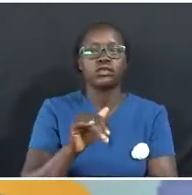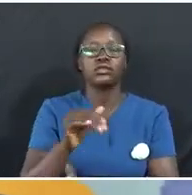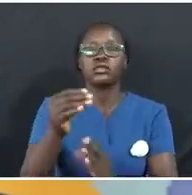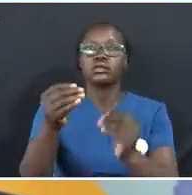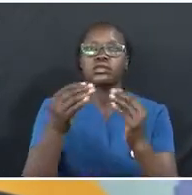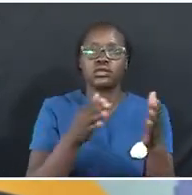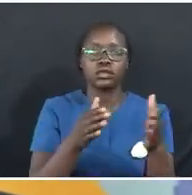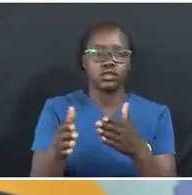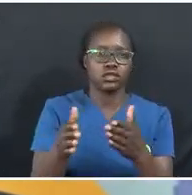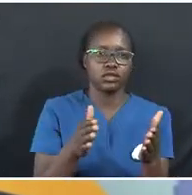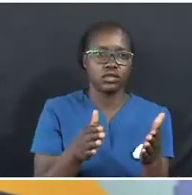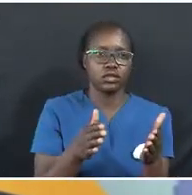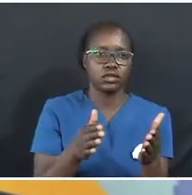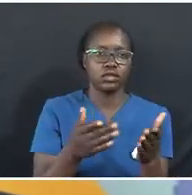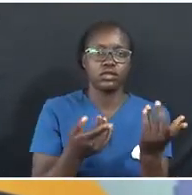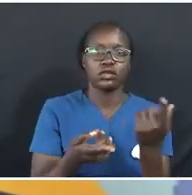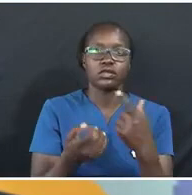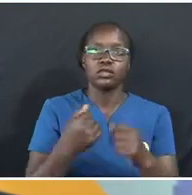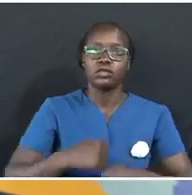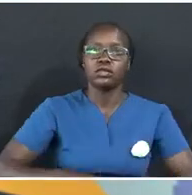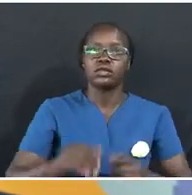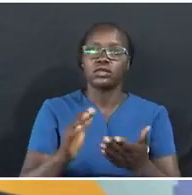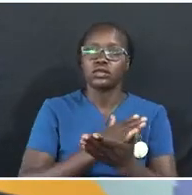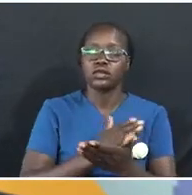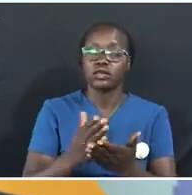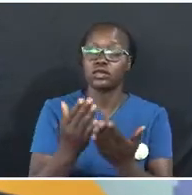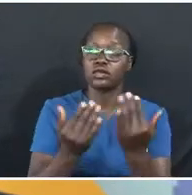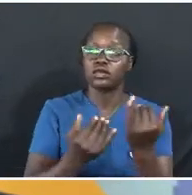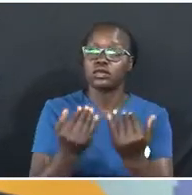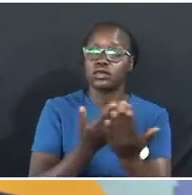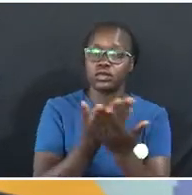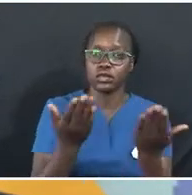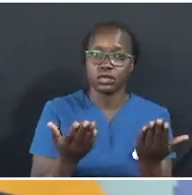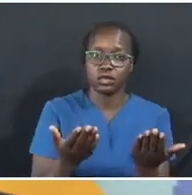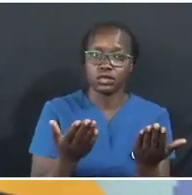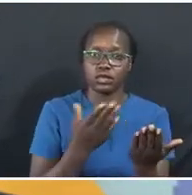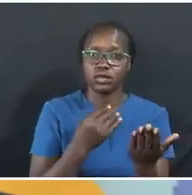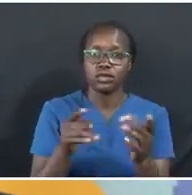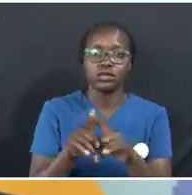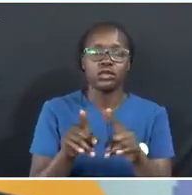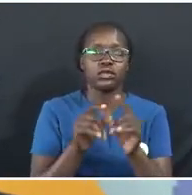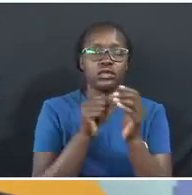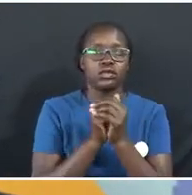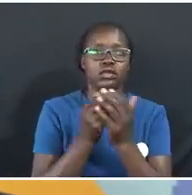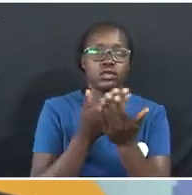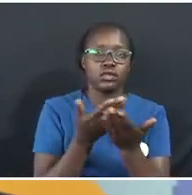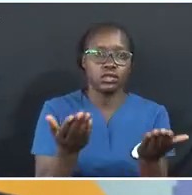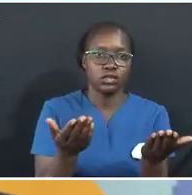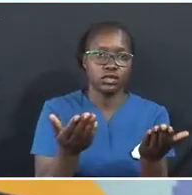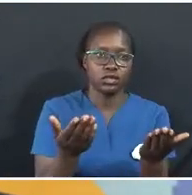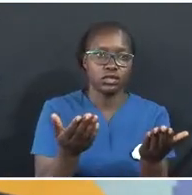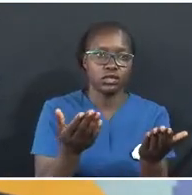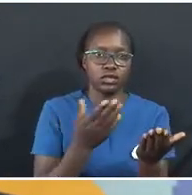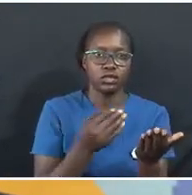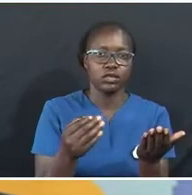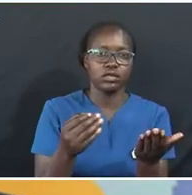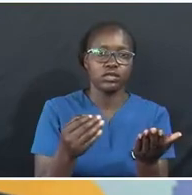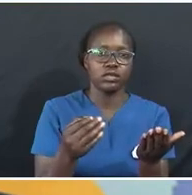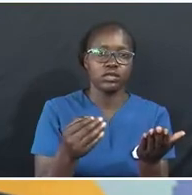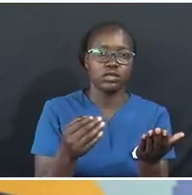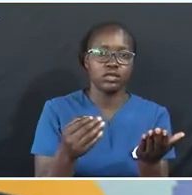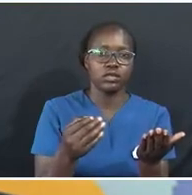opportunity to be able to share this Sabbath with you and also worship with you and praise and thank